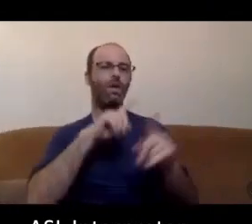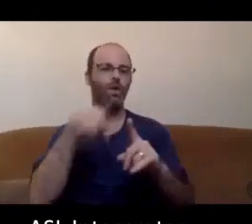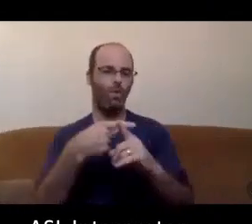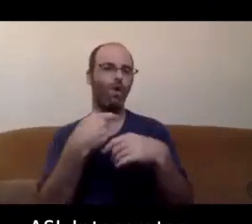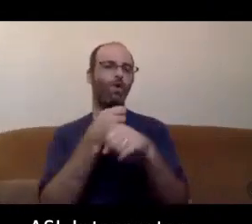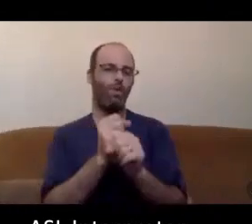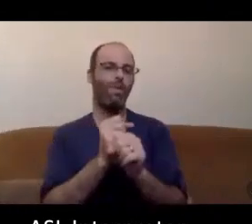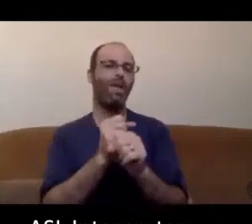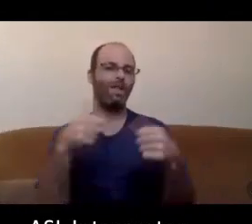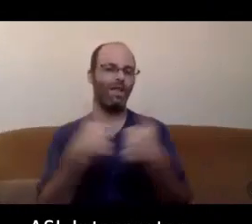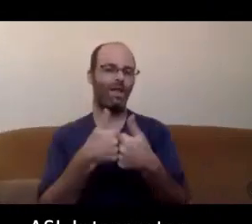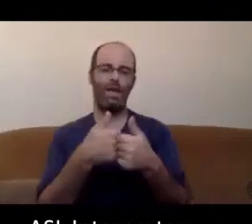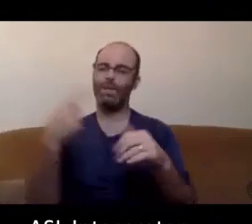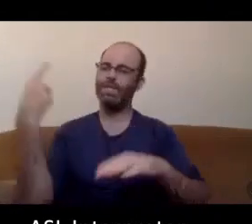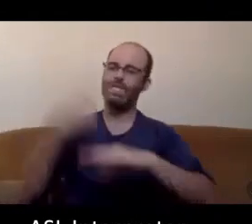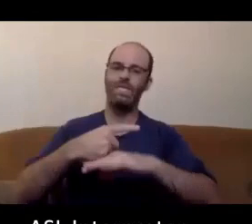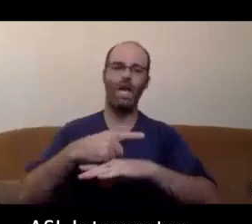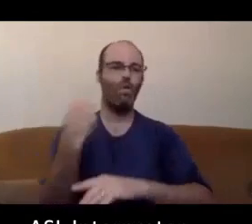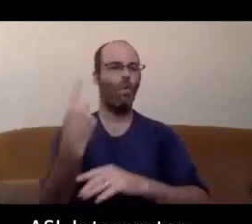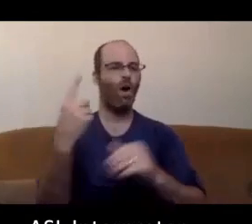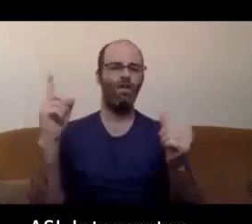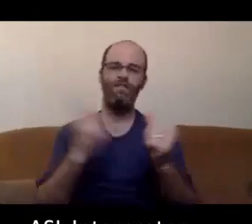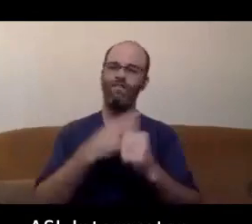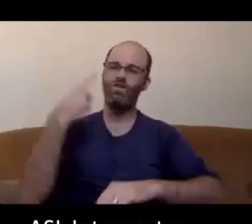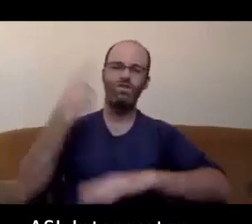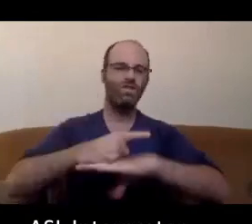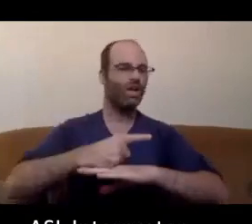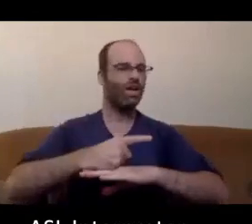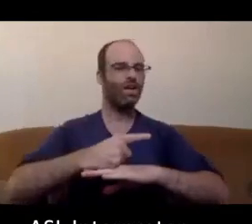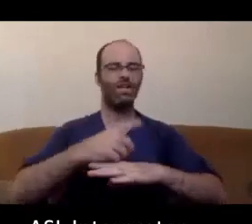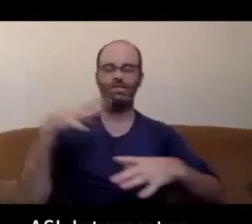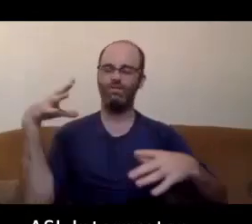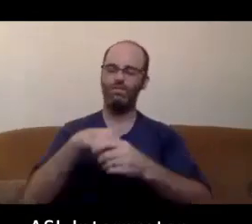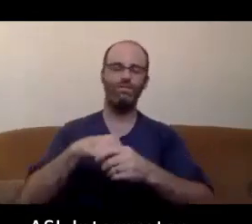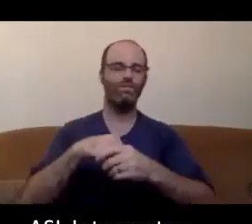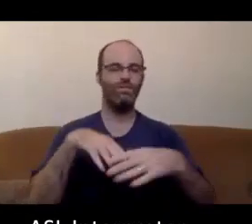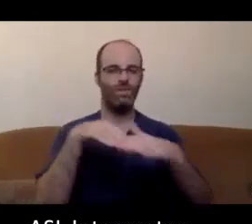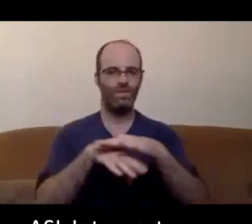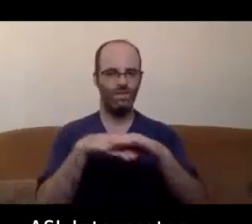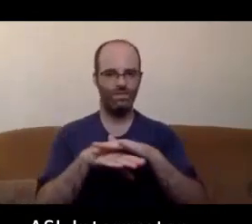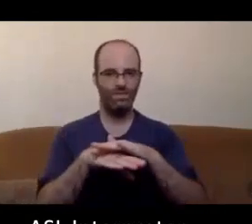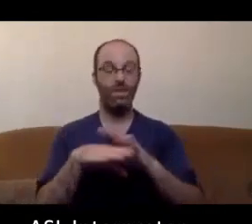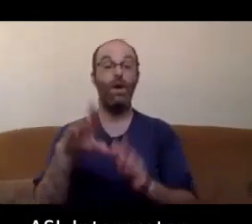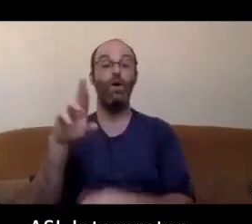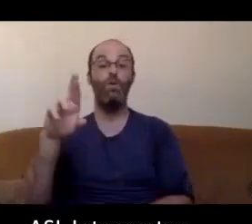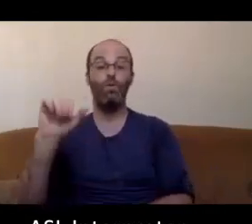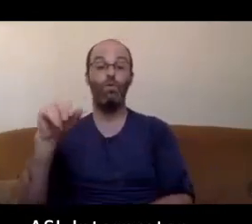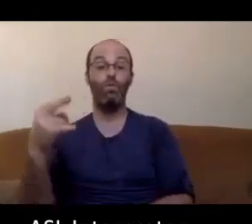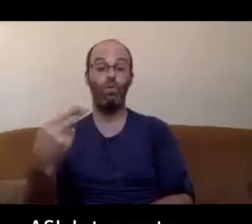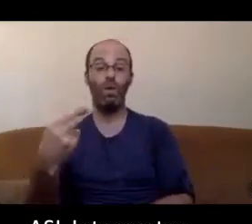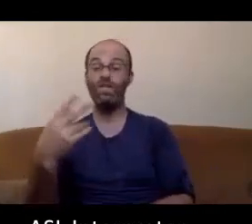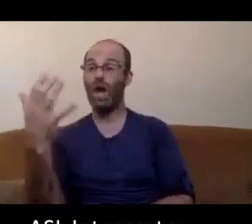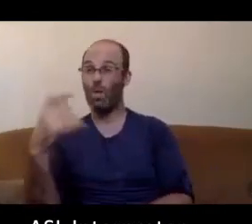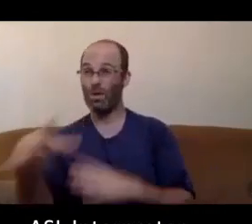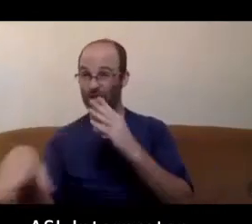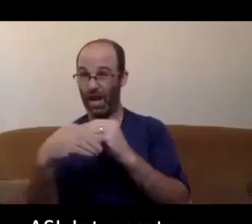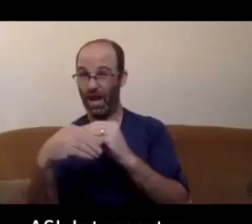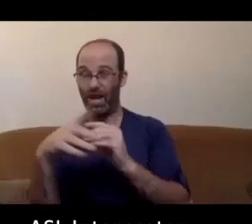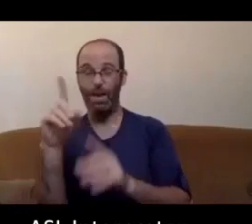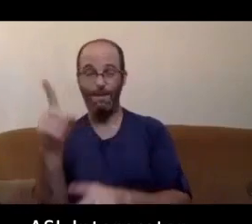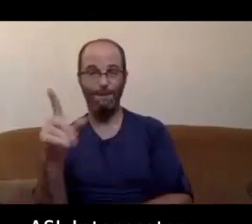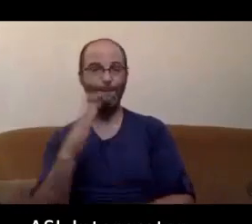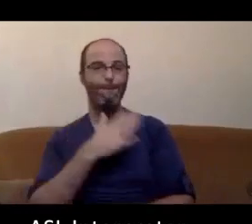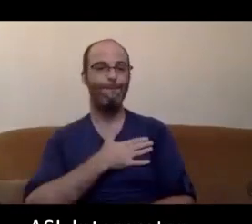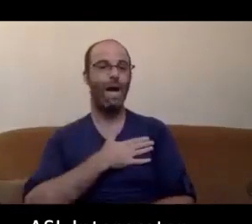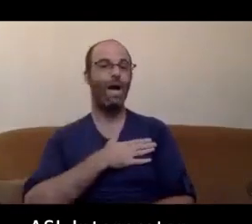from day one. Yeah, I would add to that. And from personal